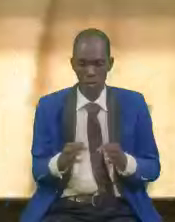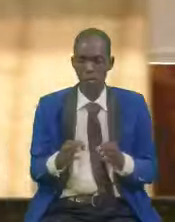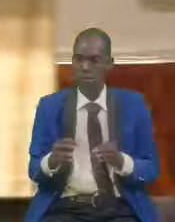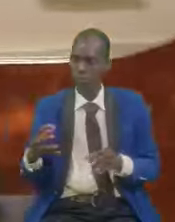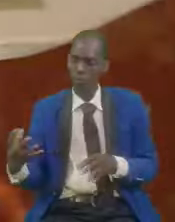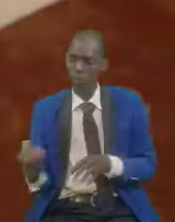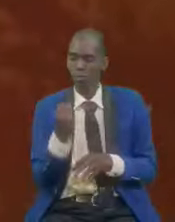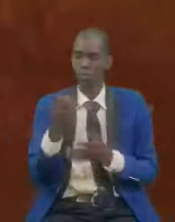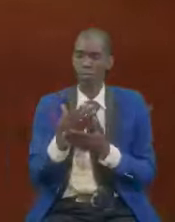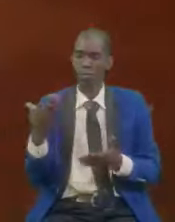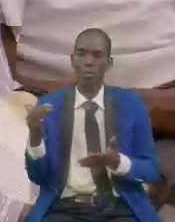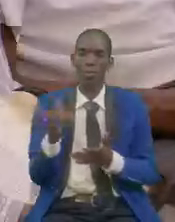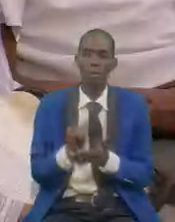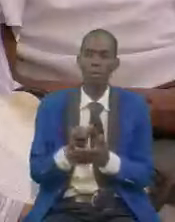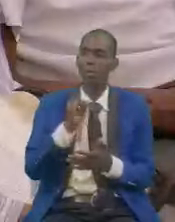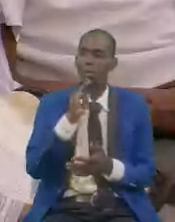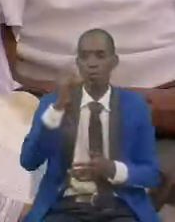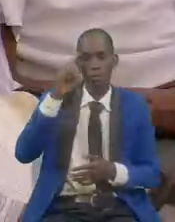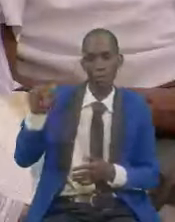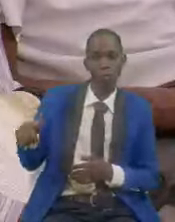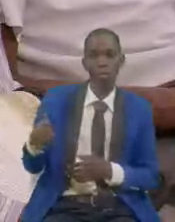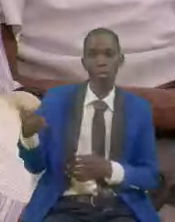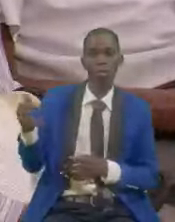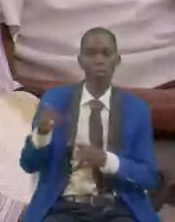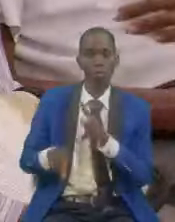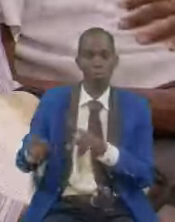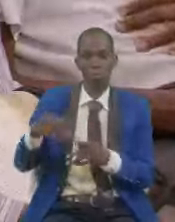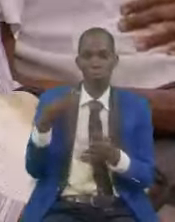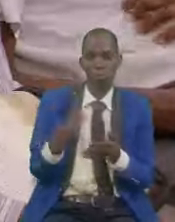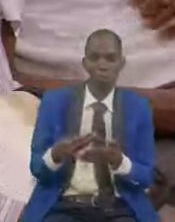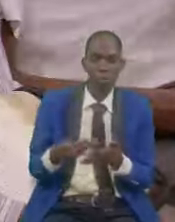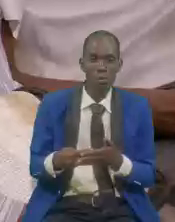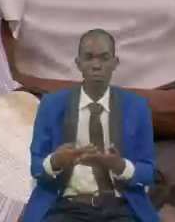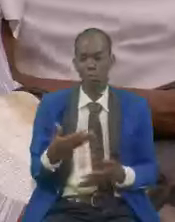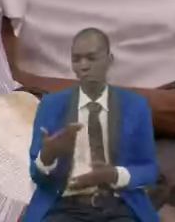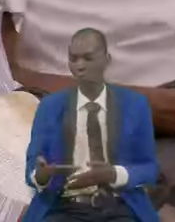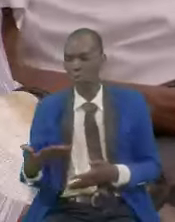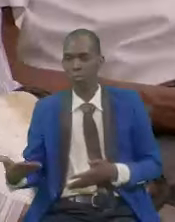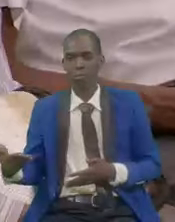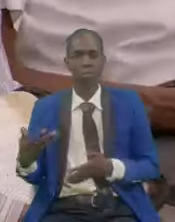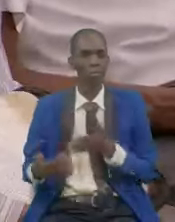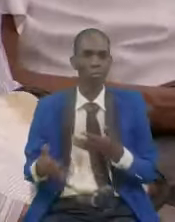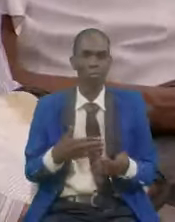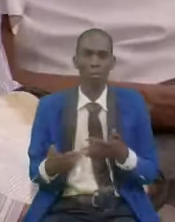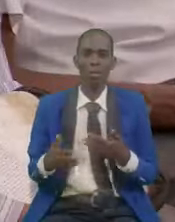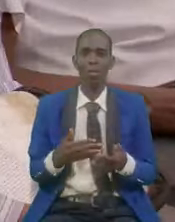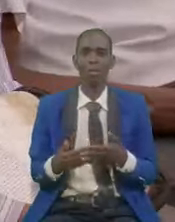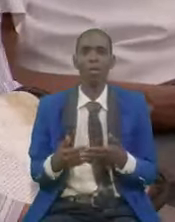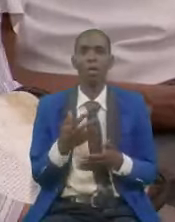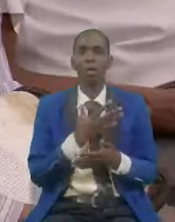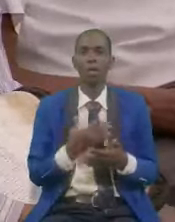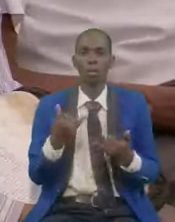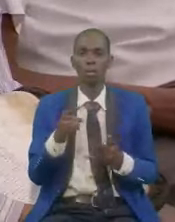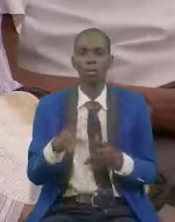something belonging to other people, money, property, whatever, and now you